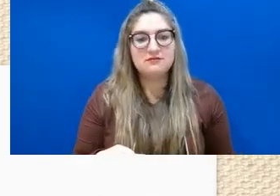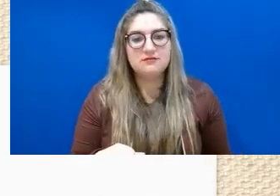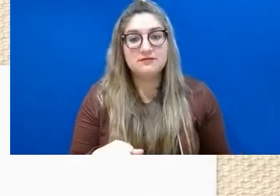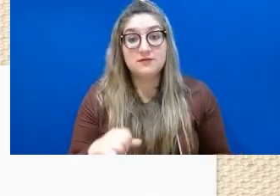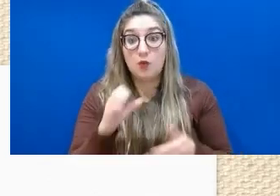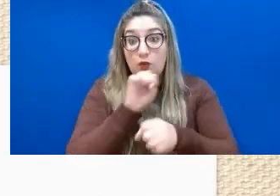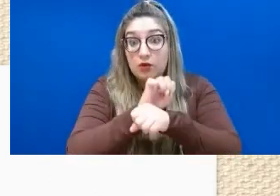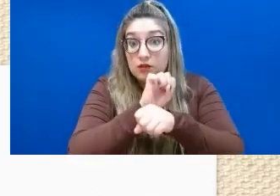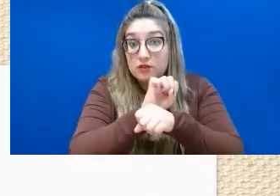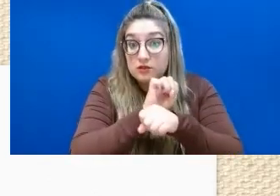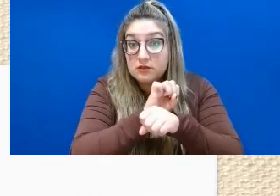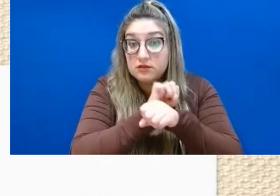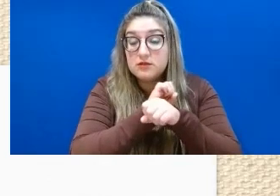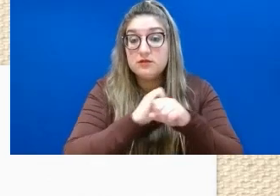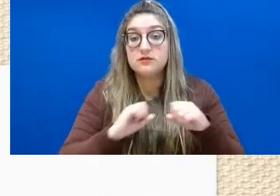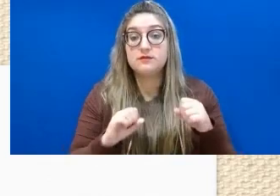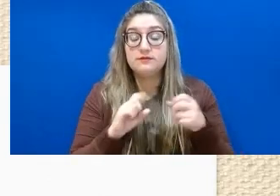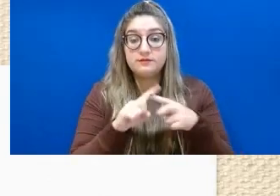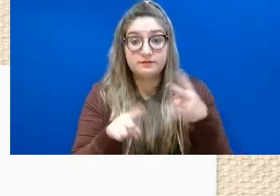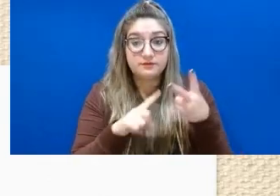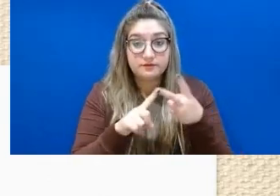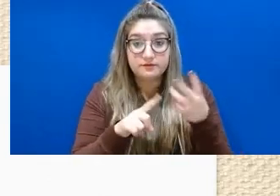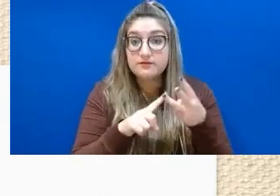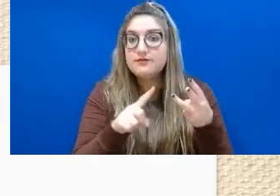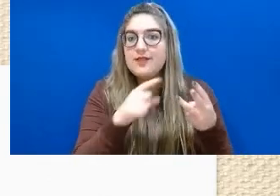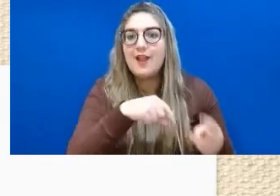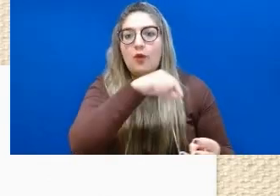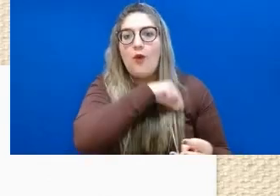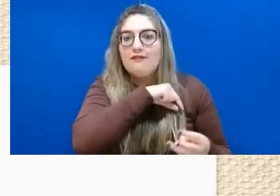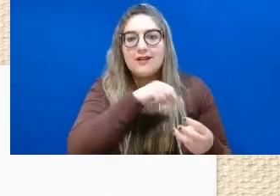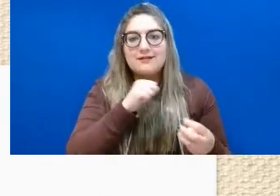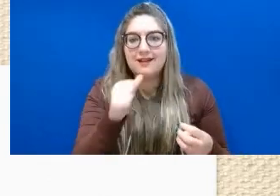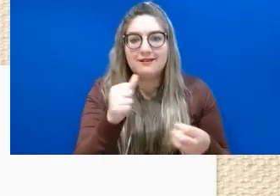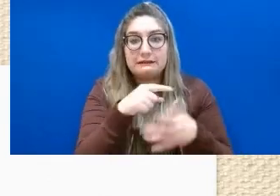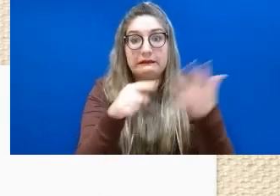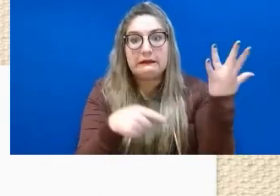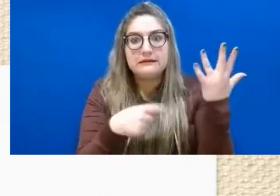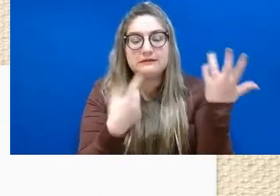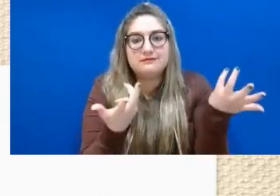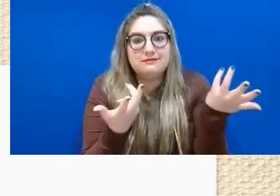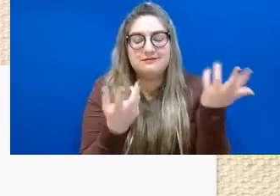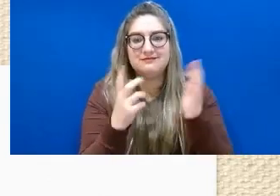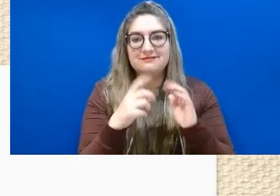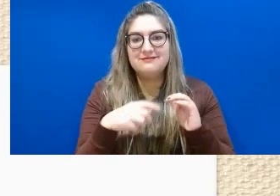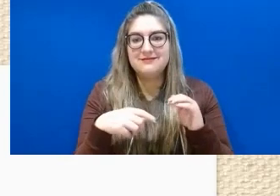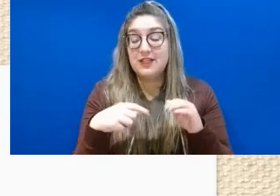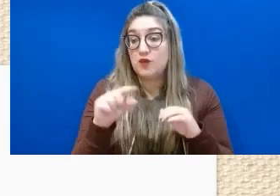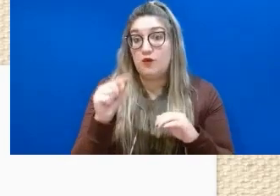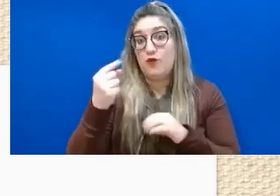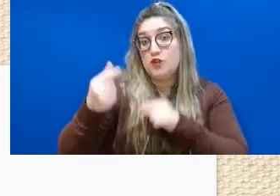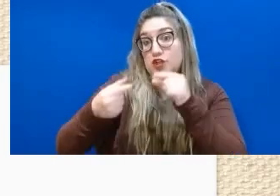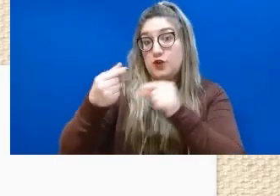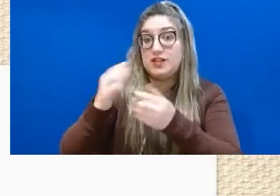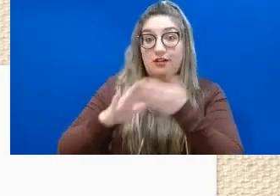Employment. That's correct. Feel like they don't qualify for anything. They don't qualify for anything. First generation college students.